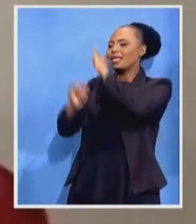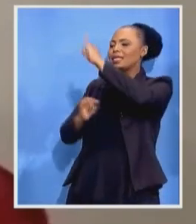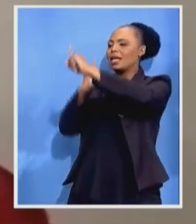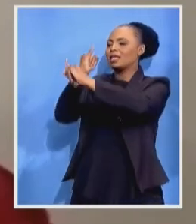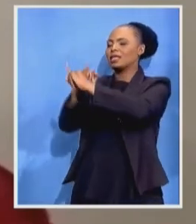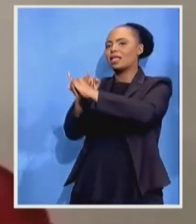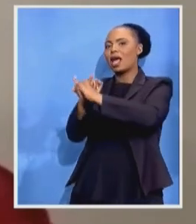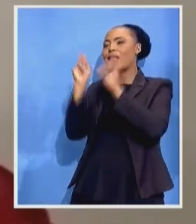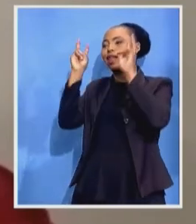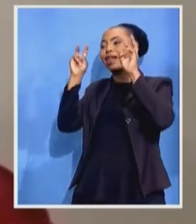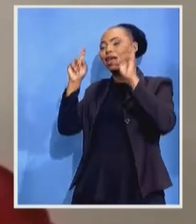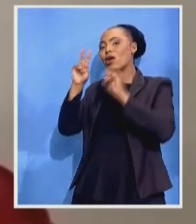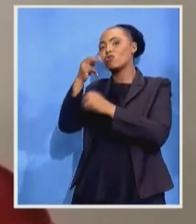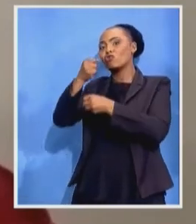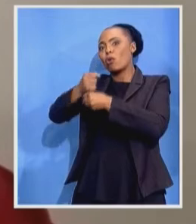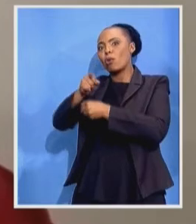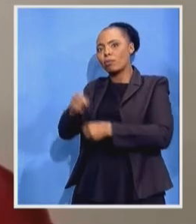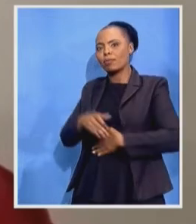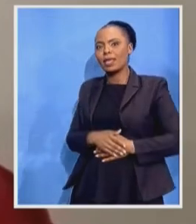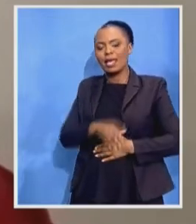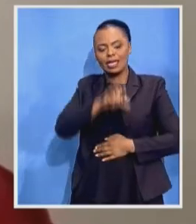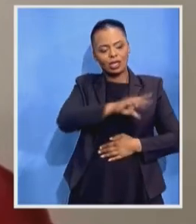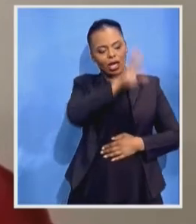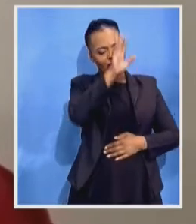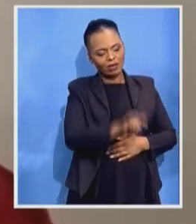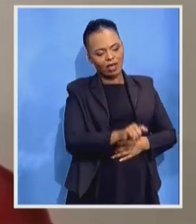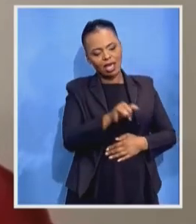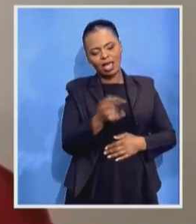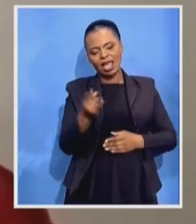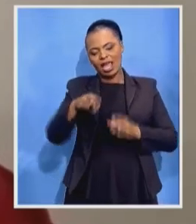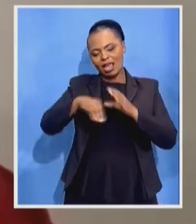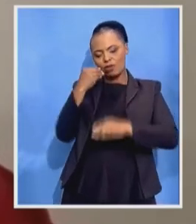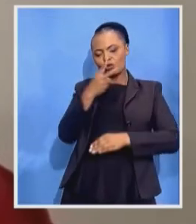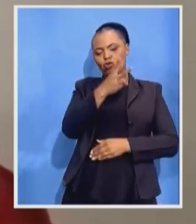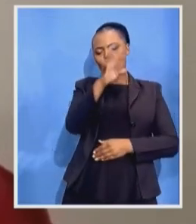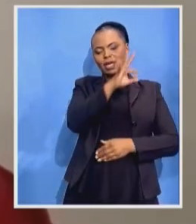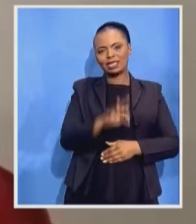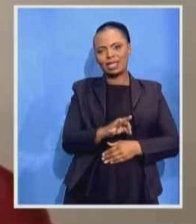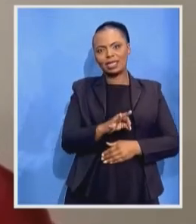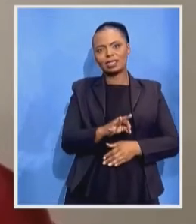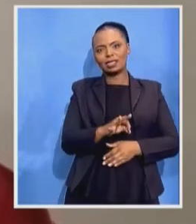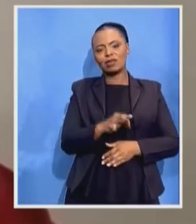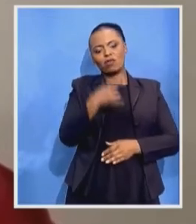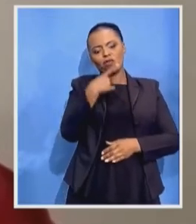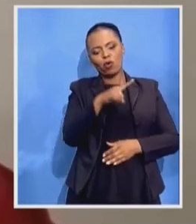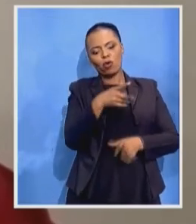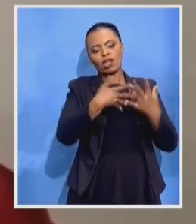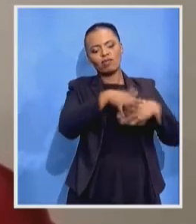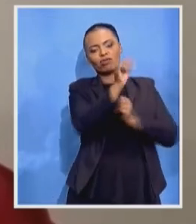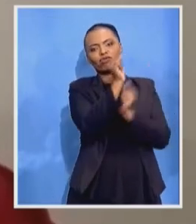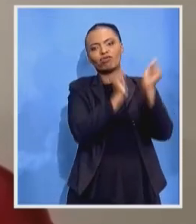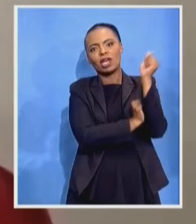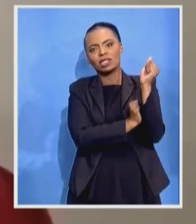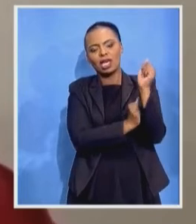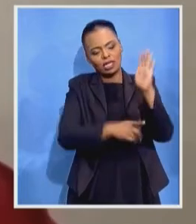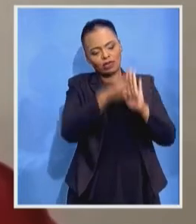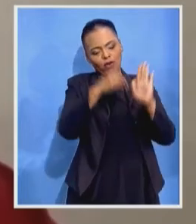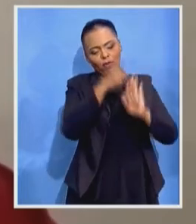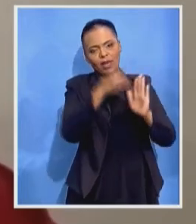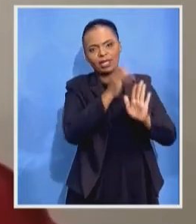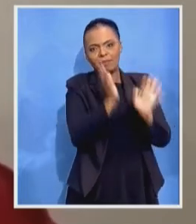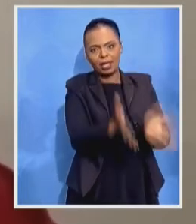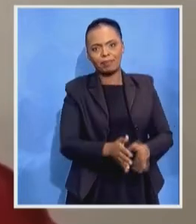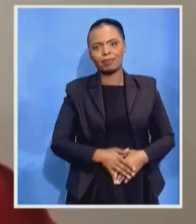of its retirement funds into infrastructure development. The SACP also calls upon the public